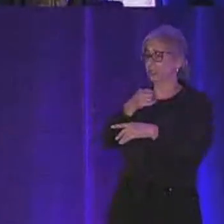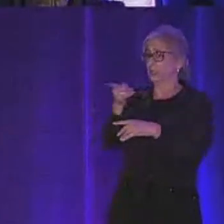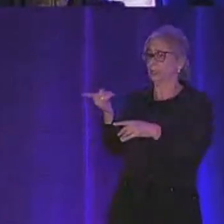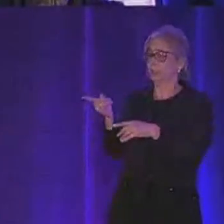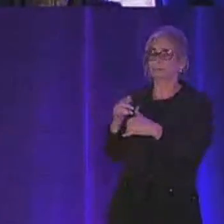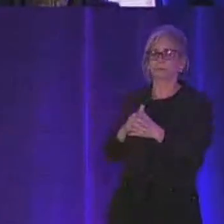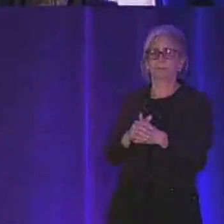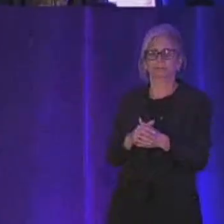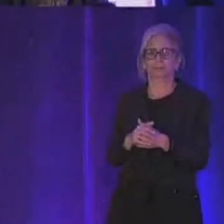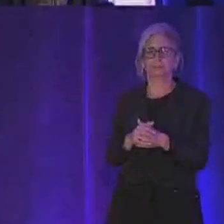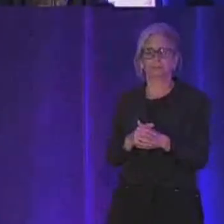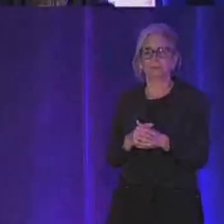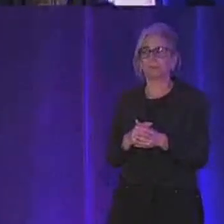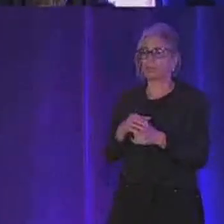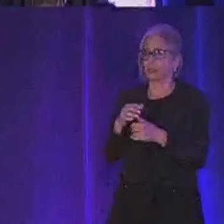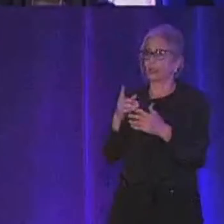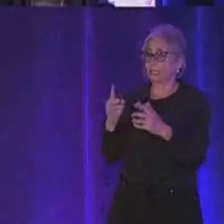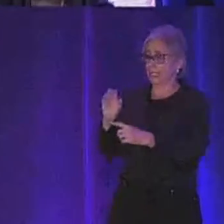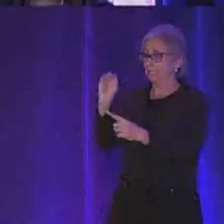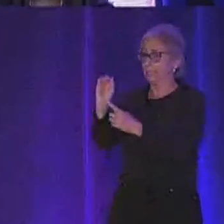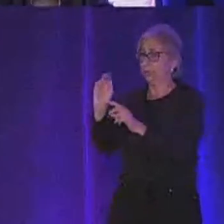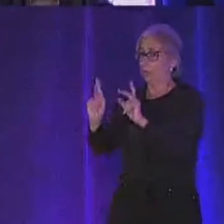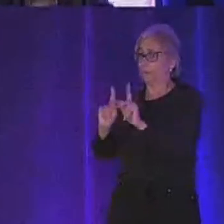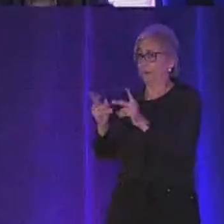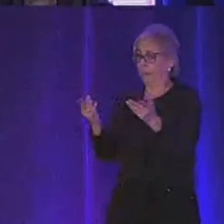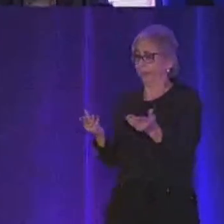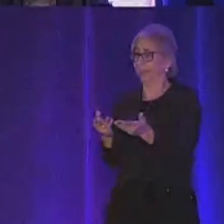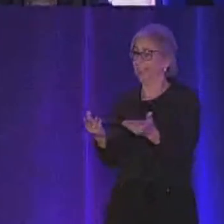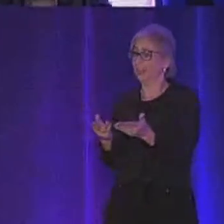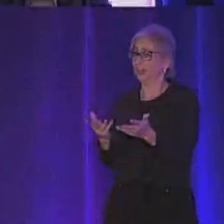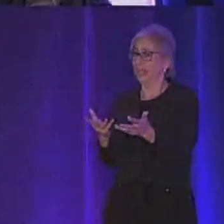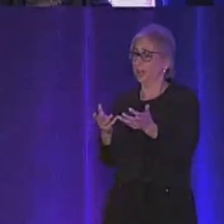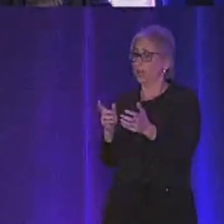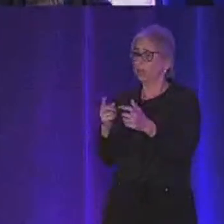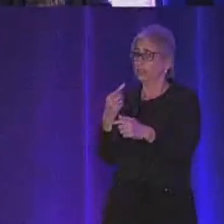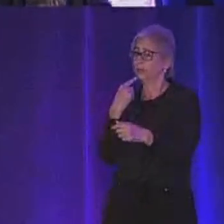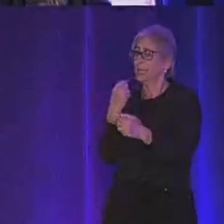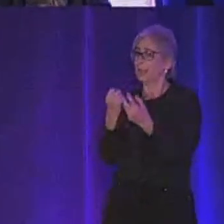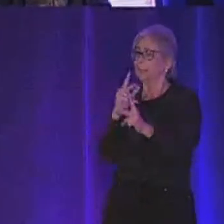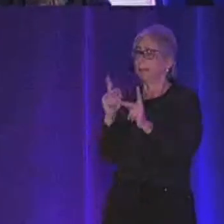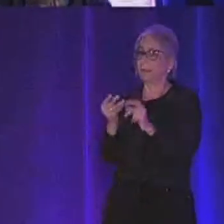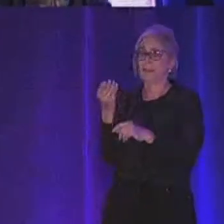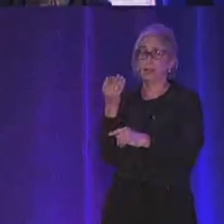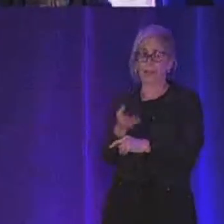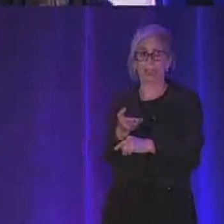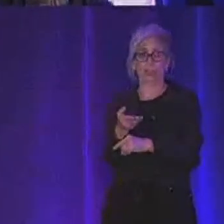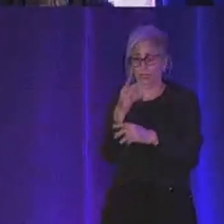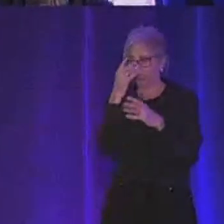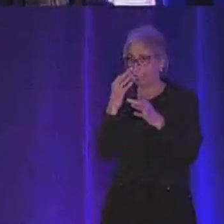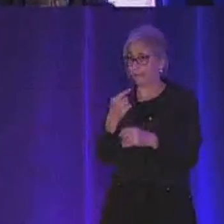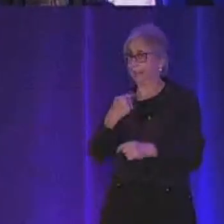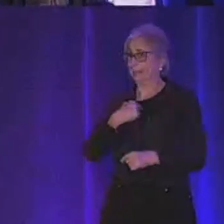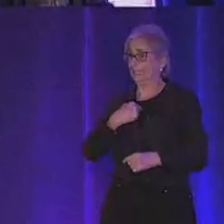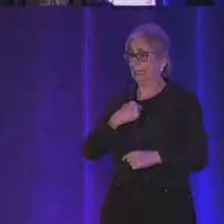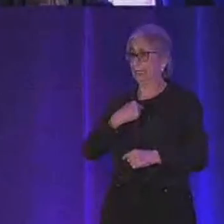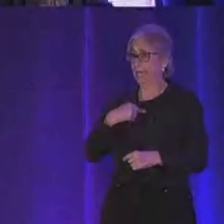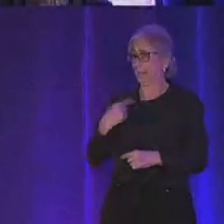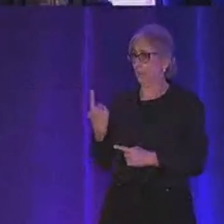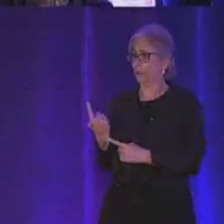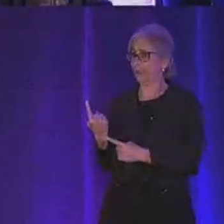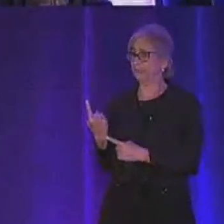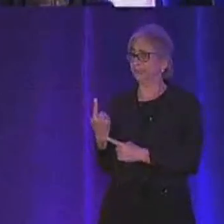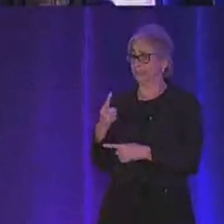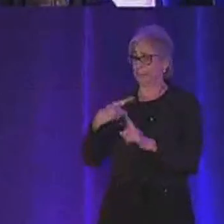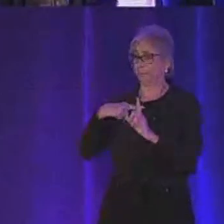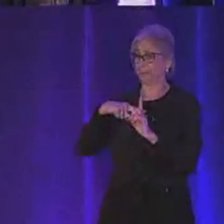good idea. So there are 0 people here. I want this to say how many people are there. So there's definitely me. I am 1,